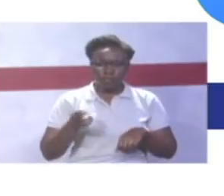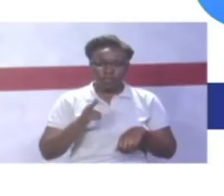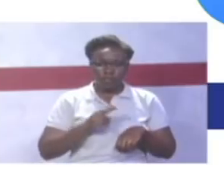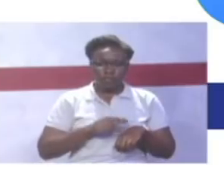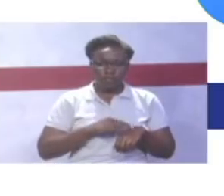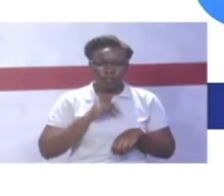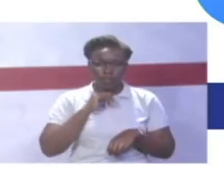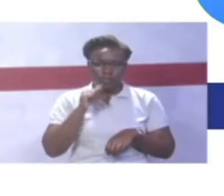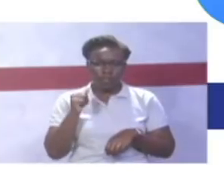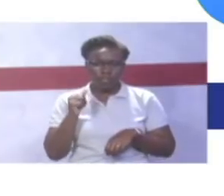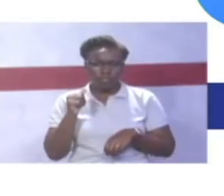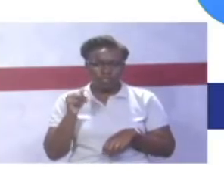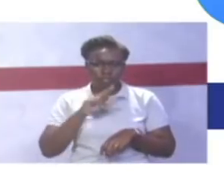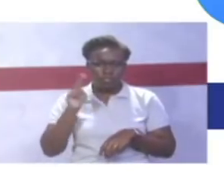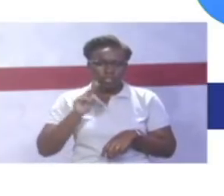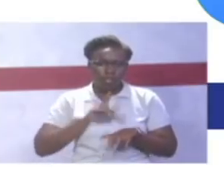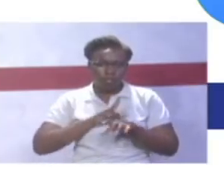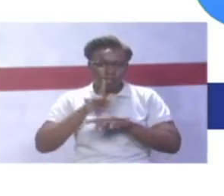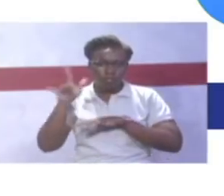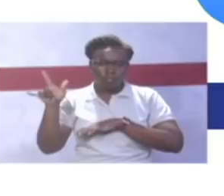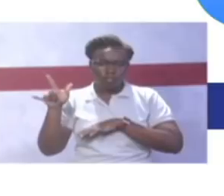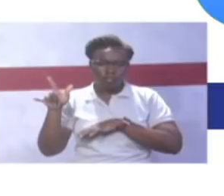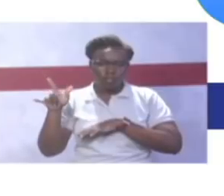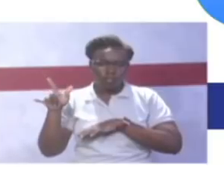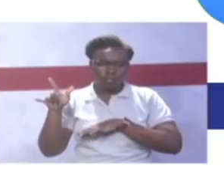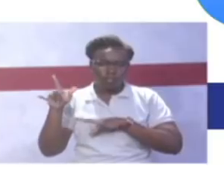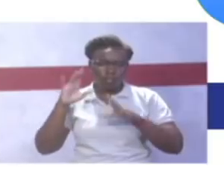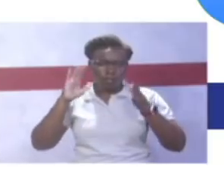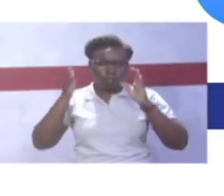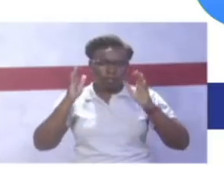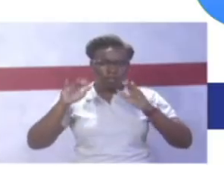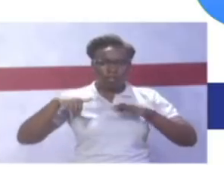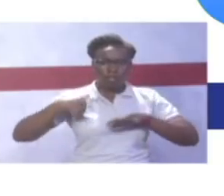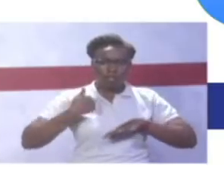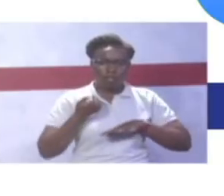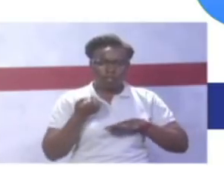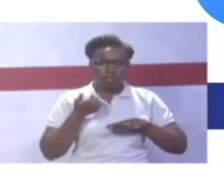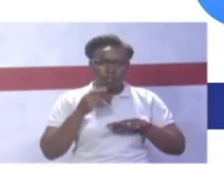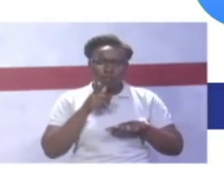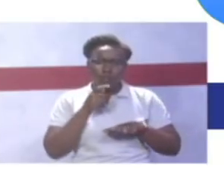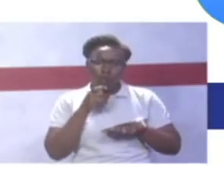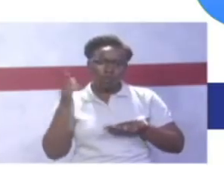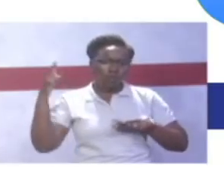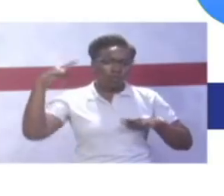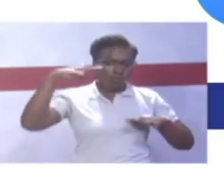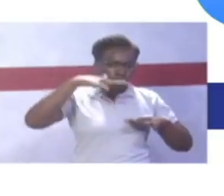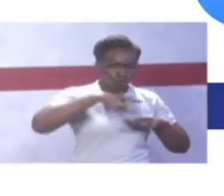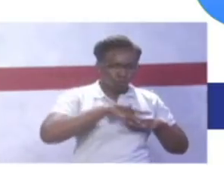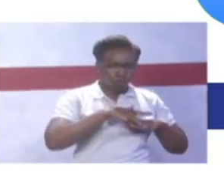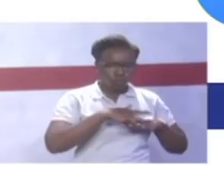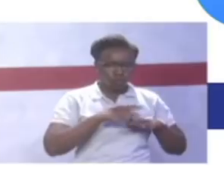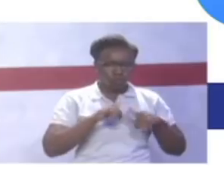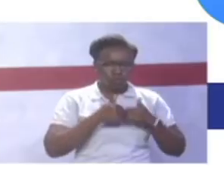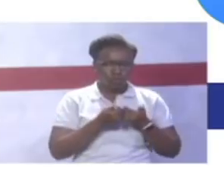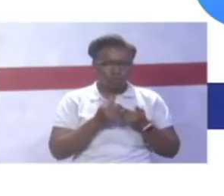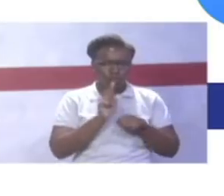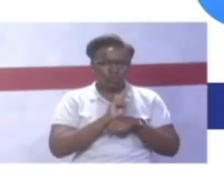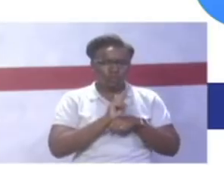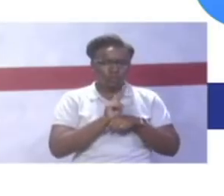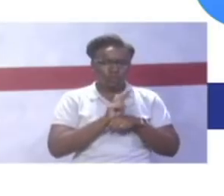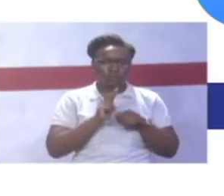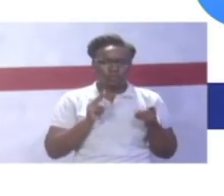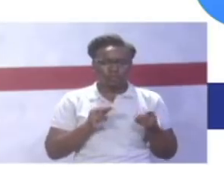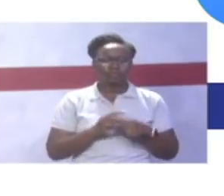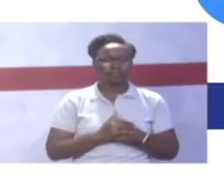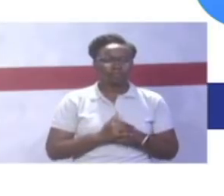clarification on that. And then secondly, I had put this question some time ago, and so I'm bringing it back because I haven't yet gotten the answer. What is the